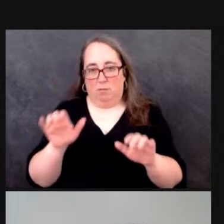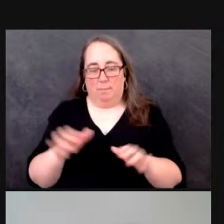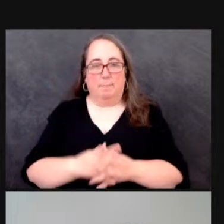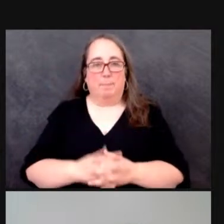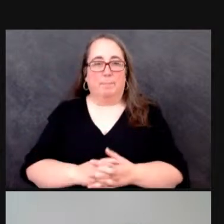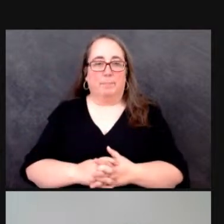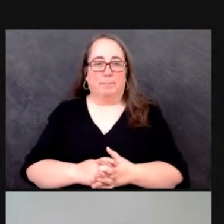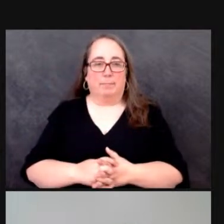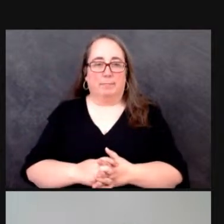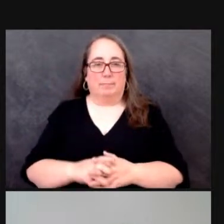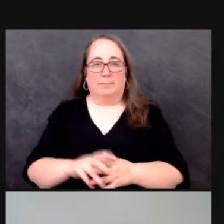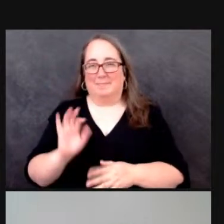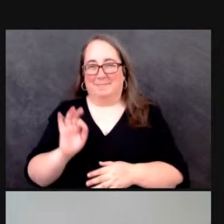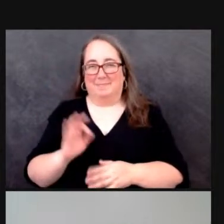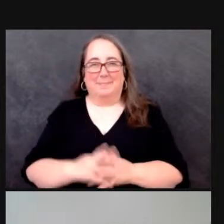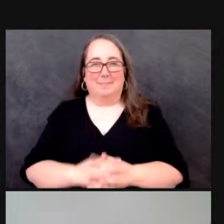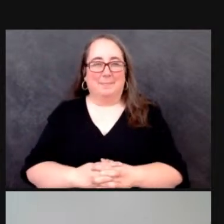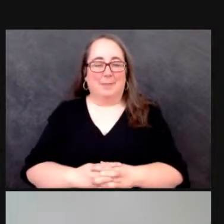There we go.